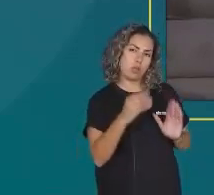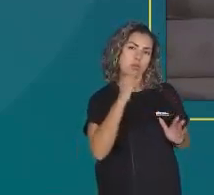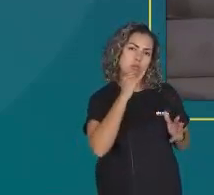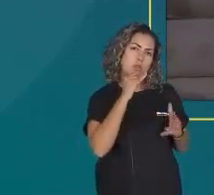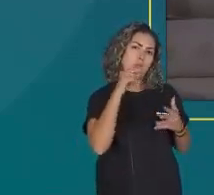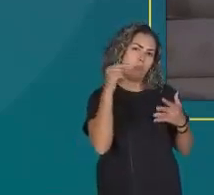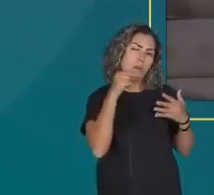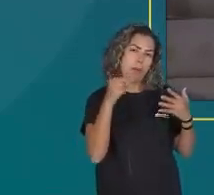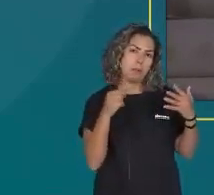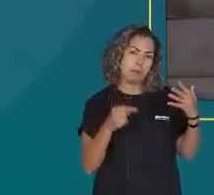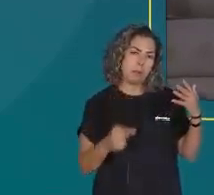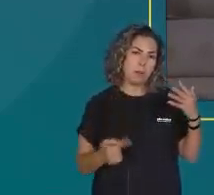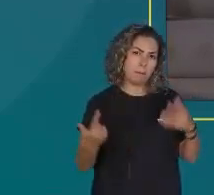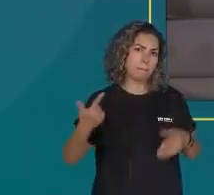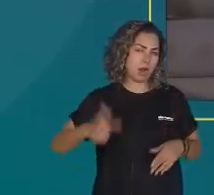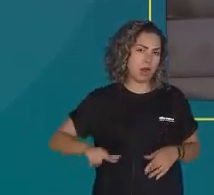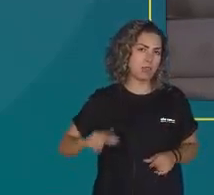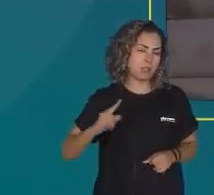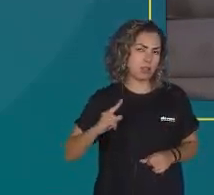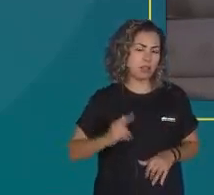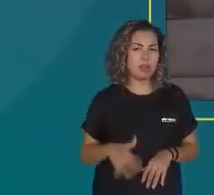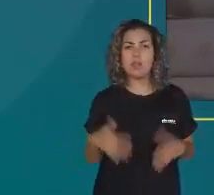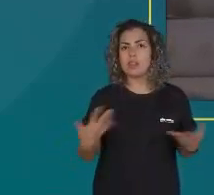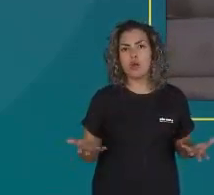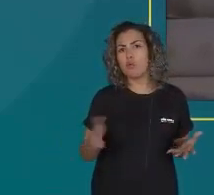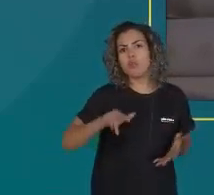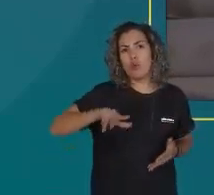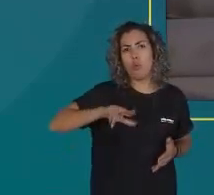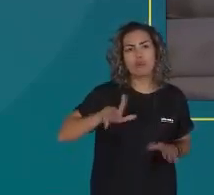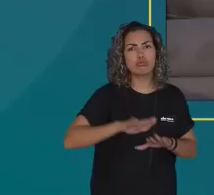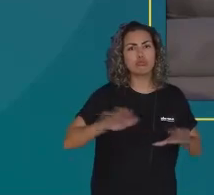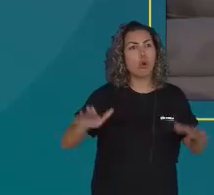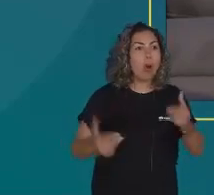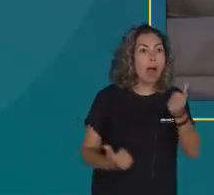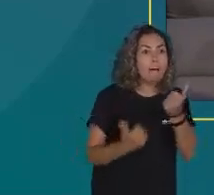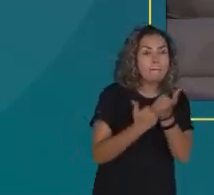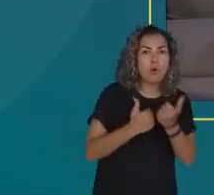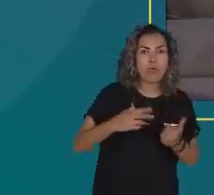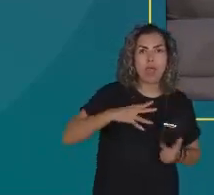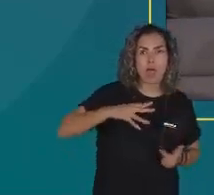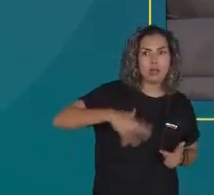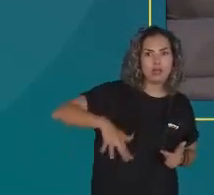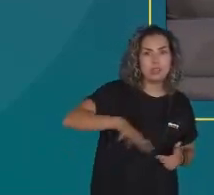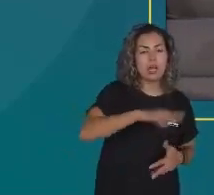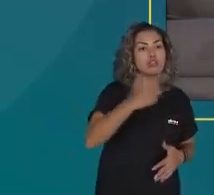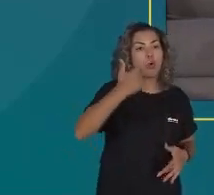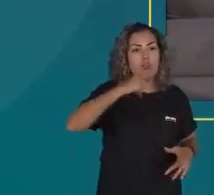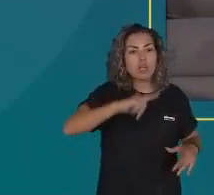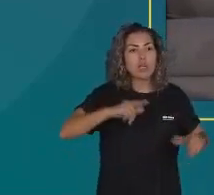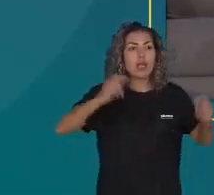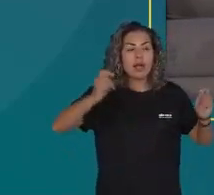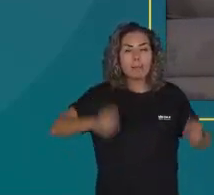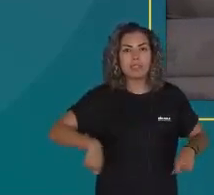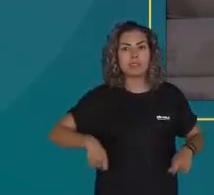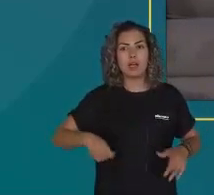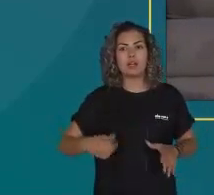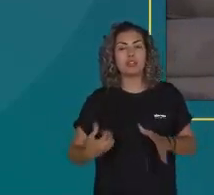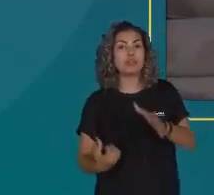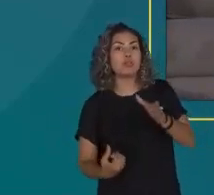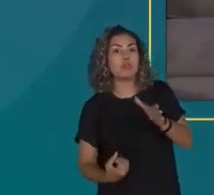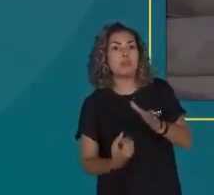only support of the cities and building capacities and the networking and engaging them in the implementation of global